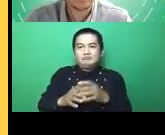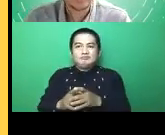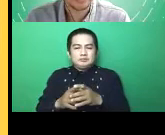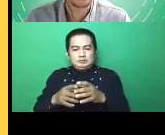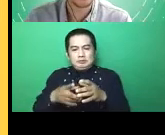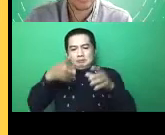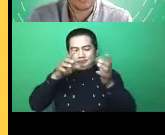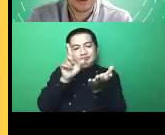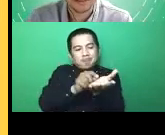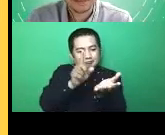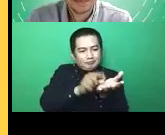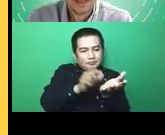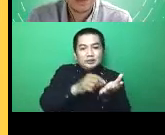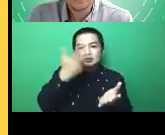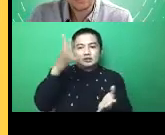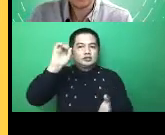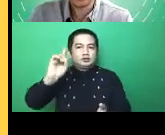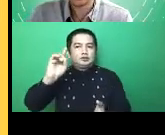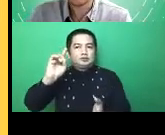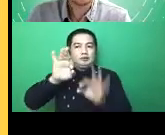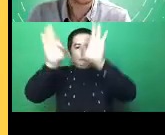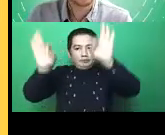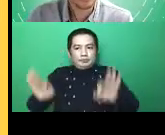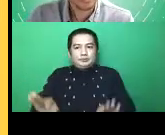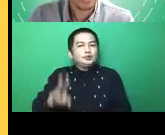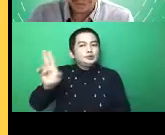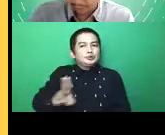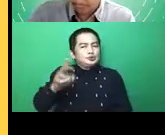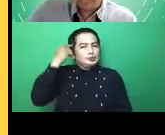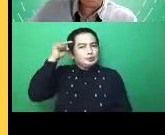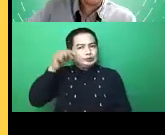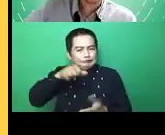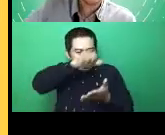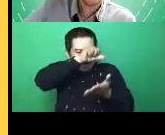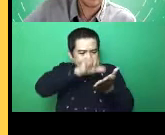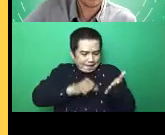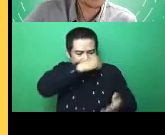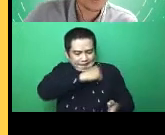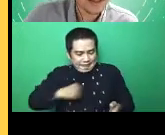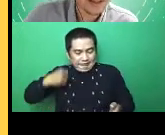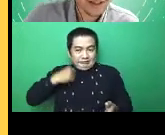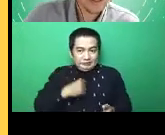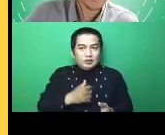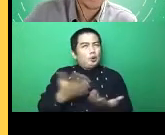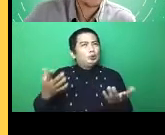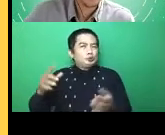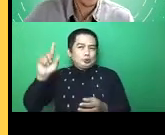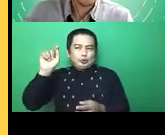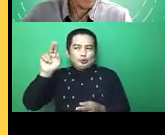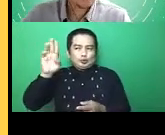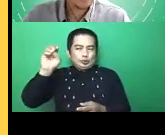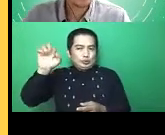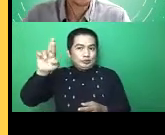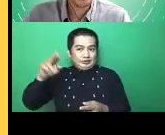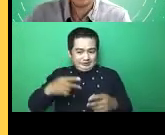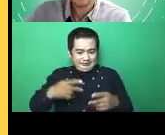them in a 3D form. They've used these for surgeons. For example, if they have like a tumor in the kidney,